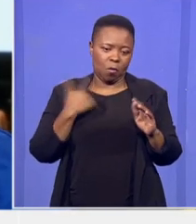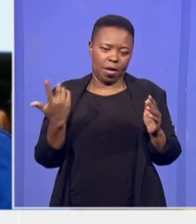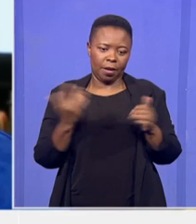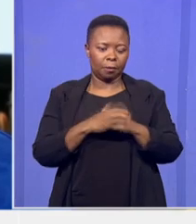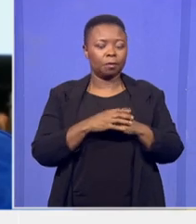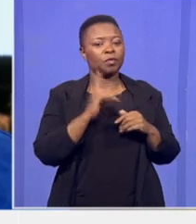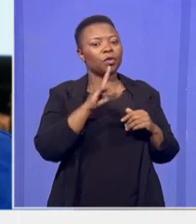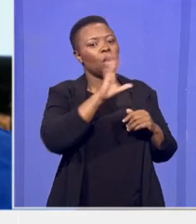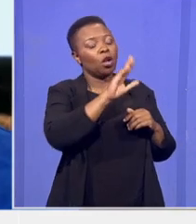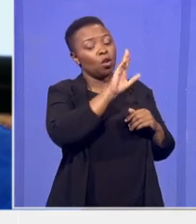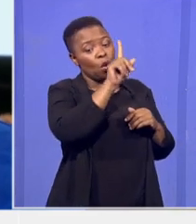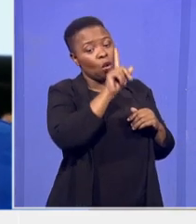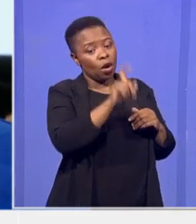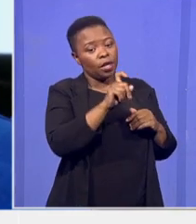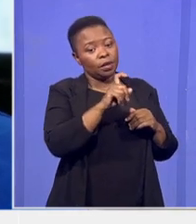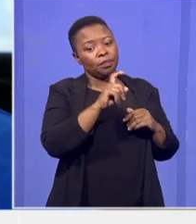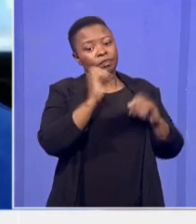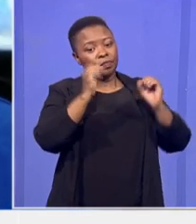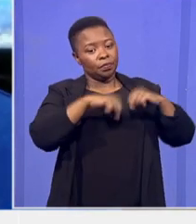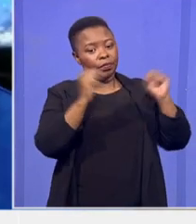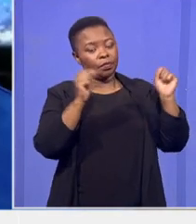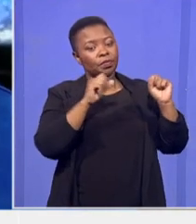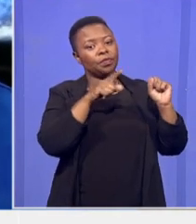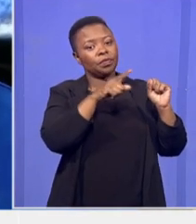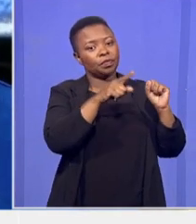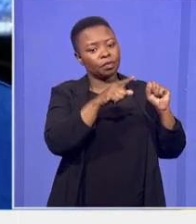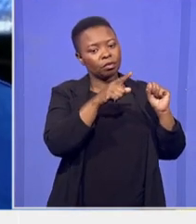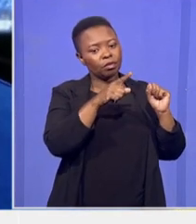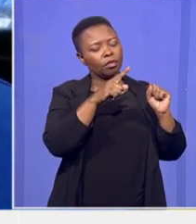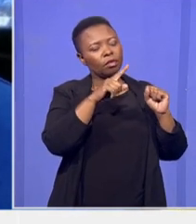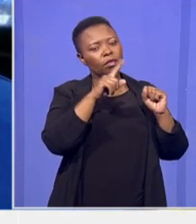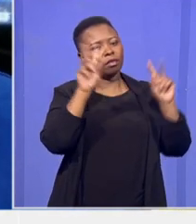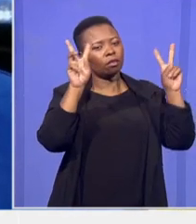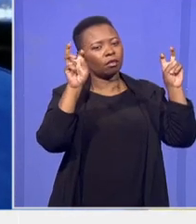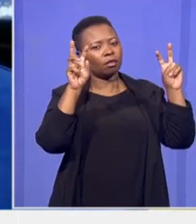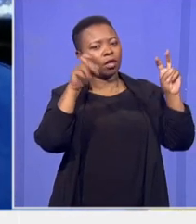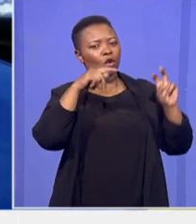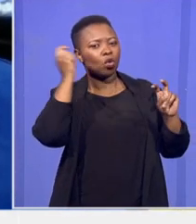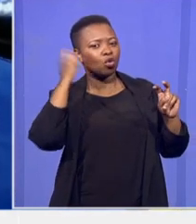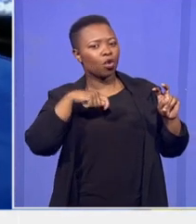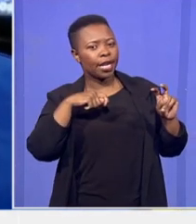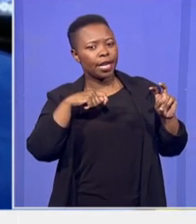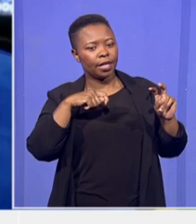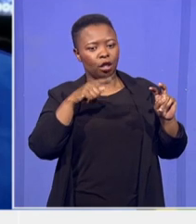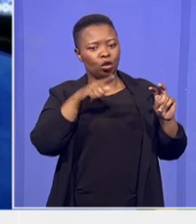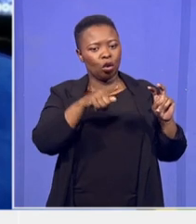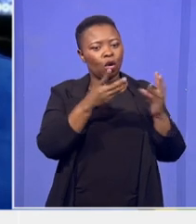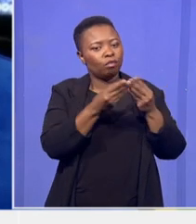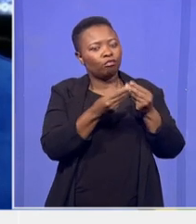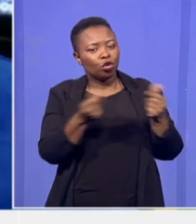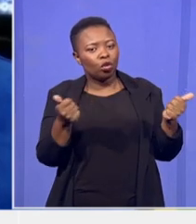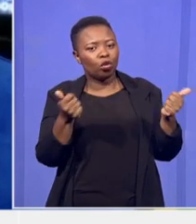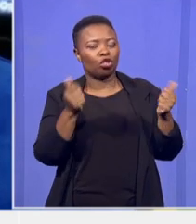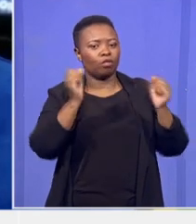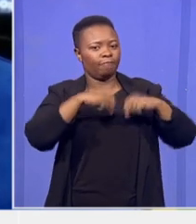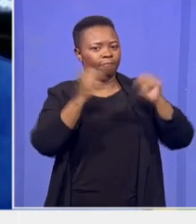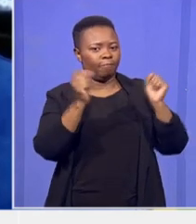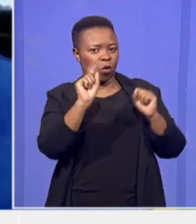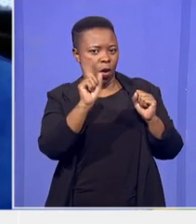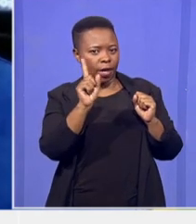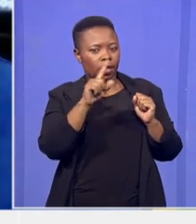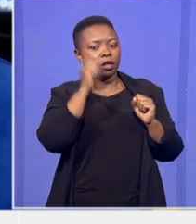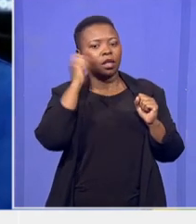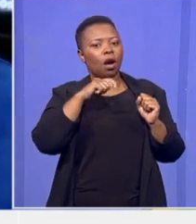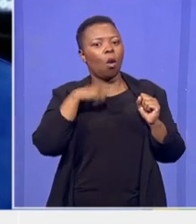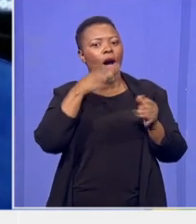I saw a resolution now that I spoke about earlier on when we started on Ukraine. What is the main thrust of the resolution on Ukraine? I saw it was being